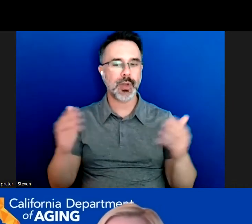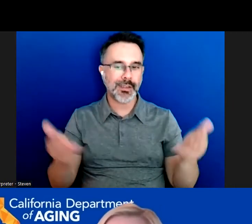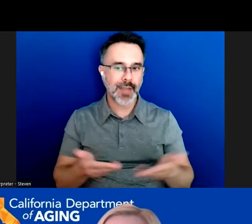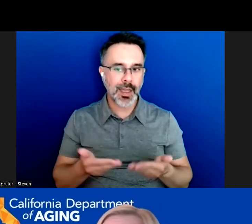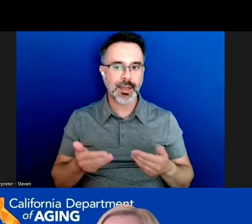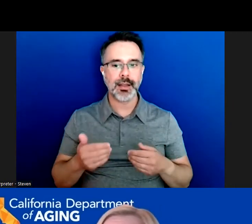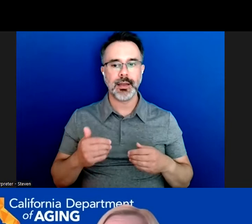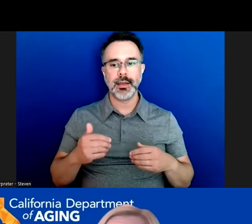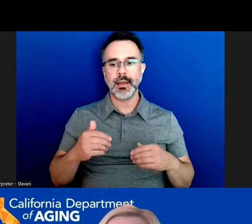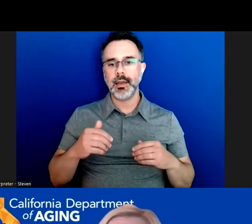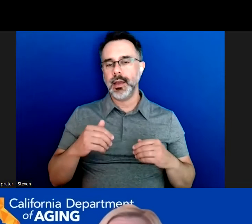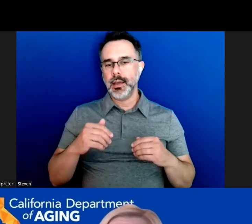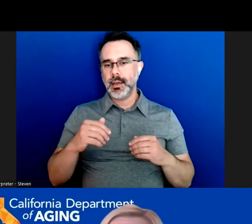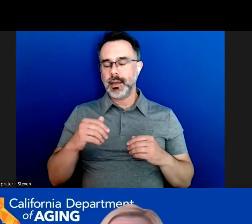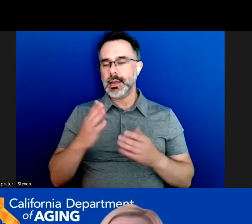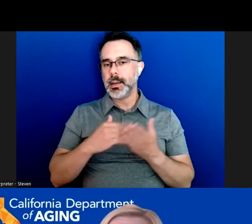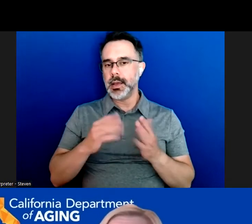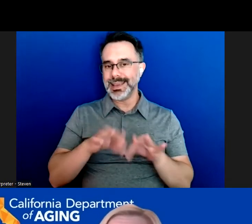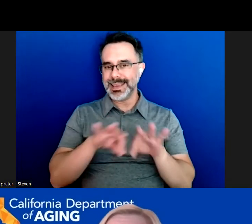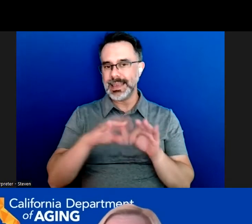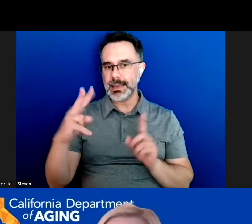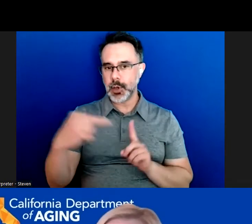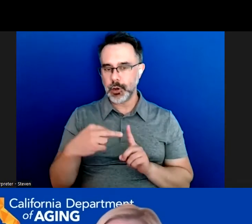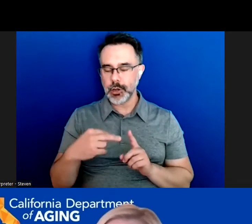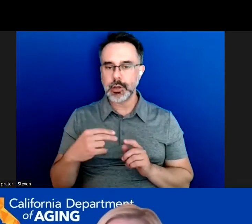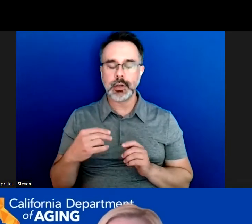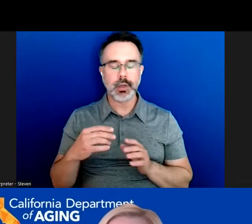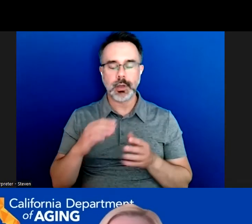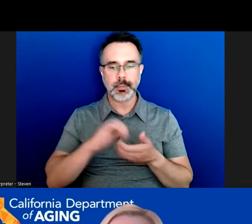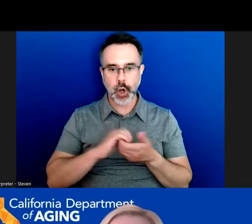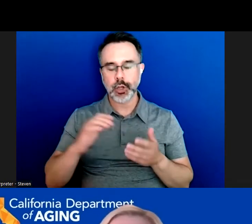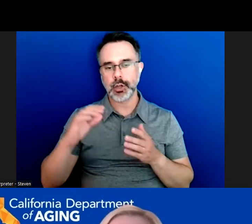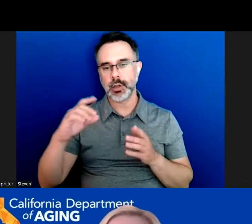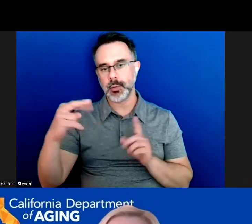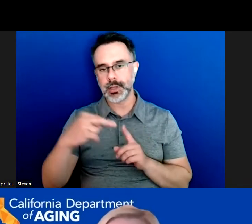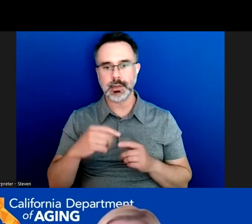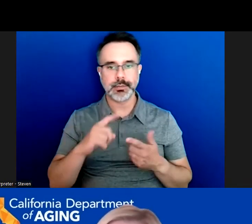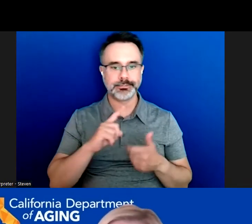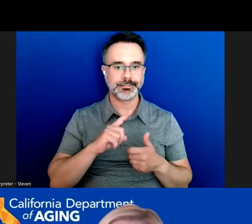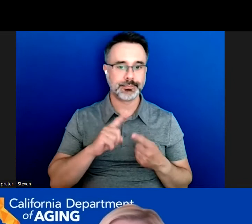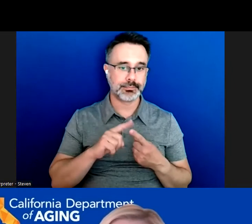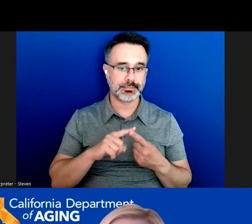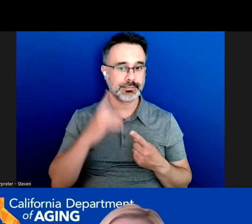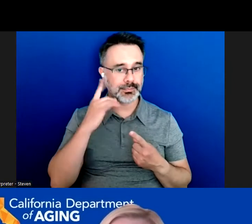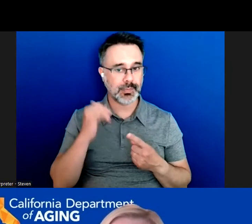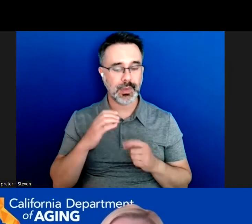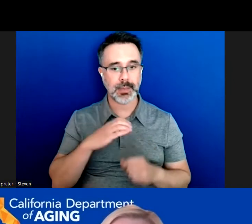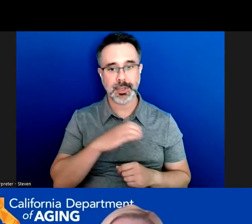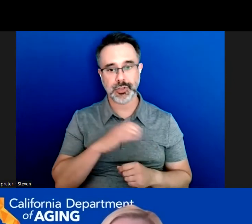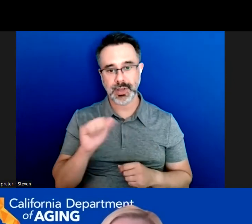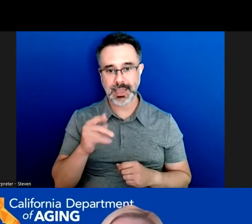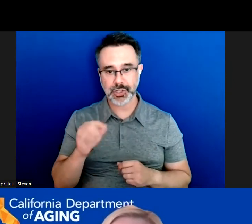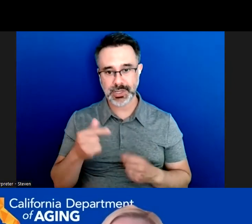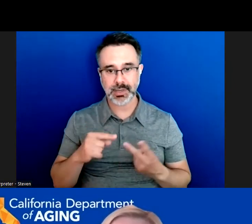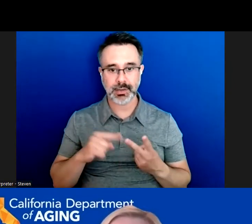perspectives of some of the key partners in this work: the California Commission on Aging, the California Association of Area